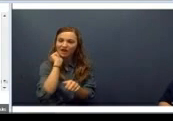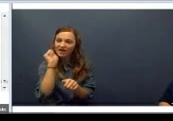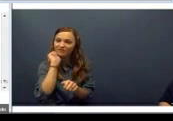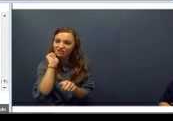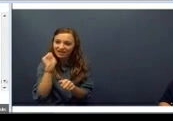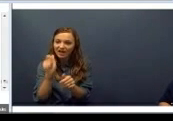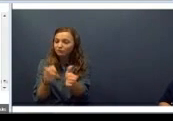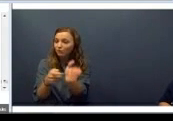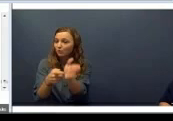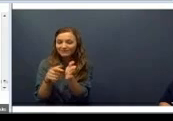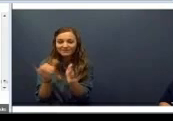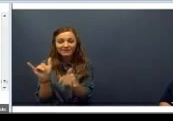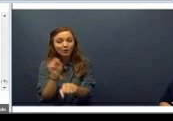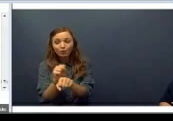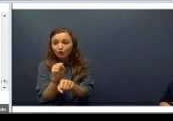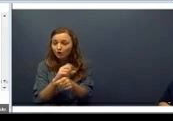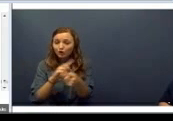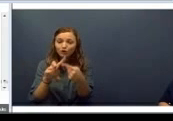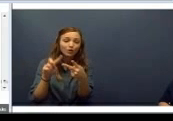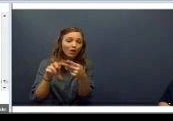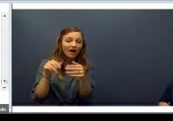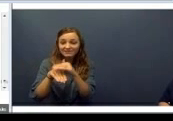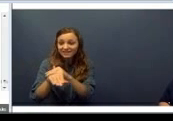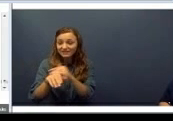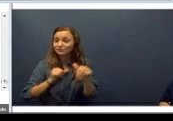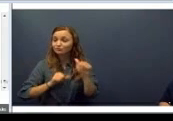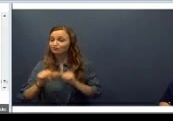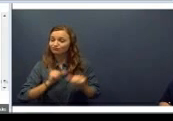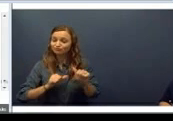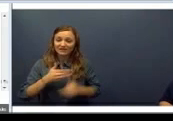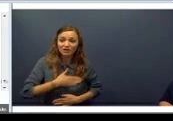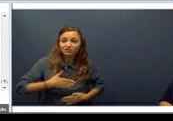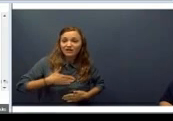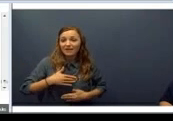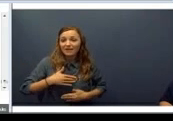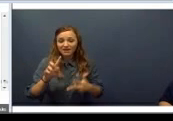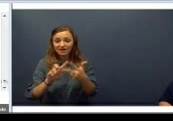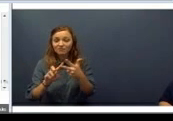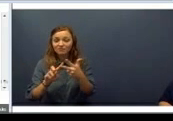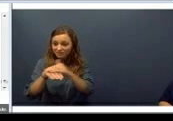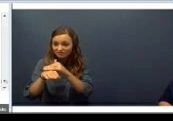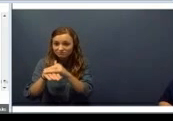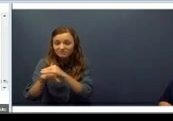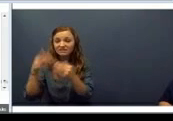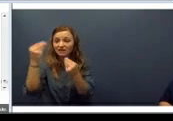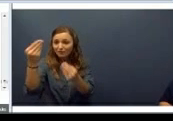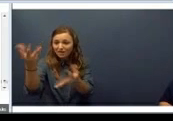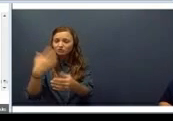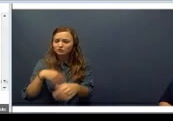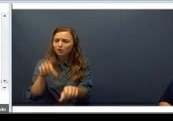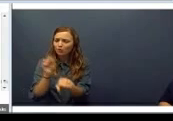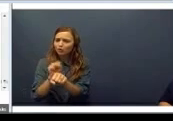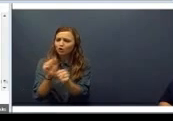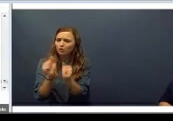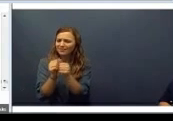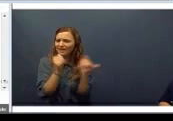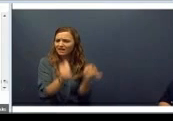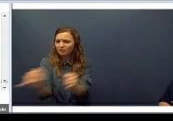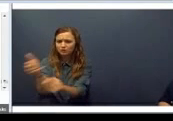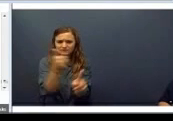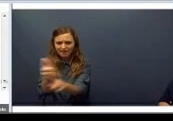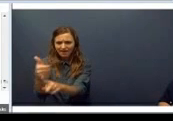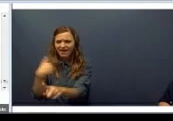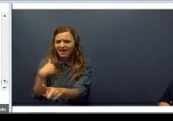to do their everyday things, such as work or access entertainment or information. So we work